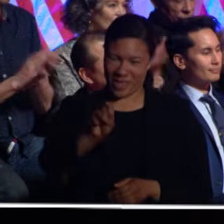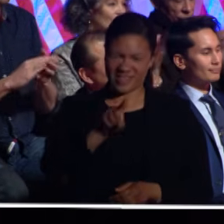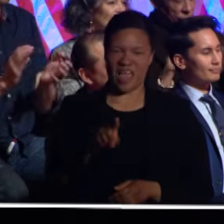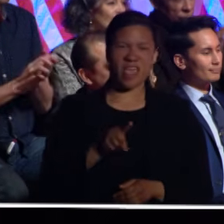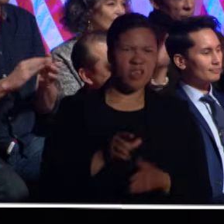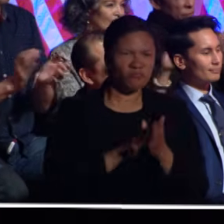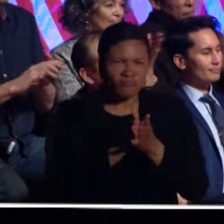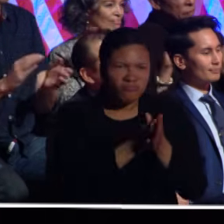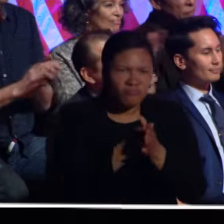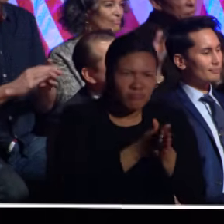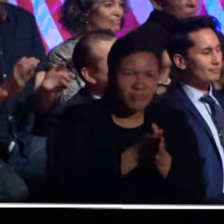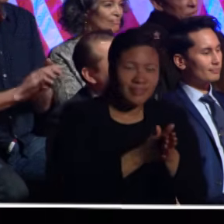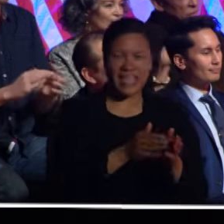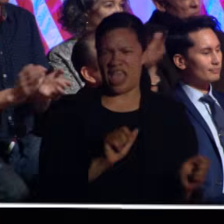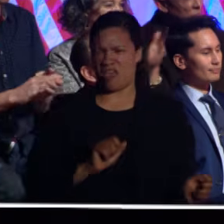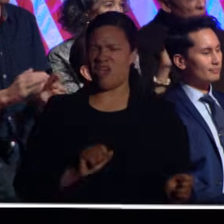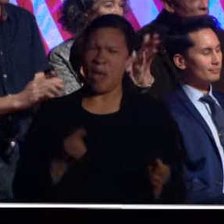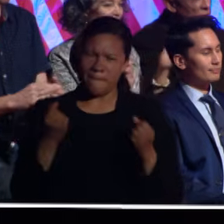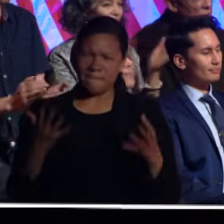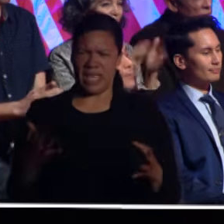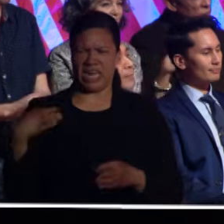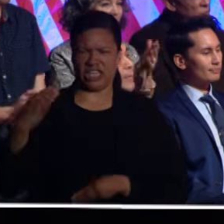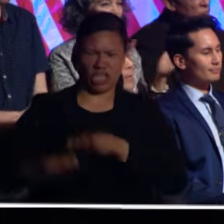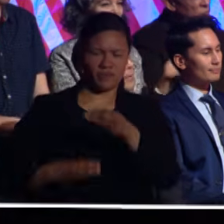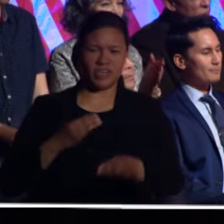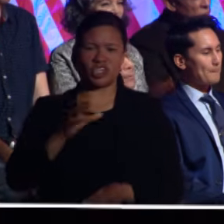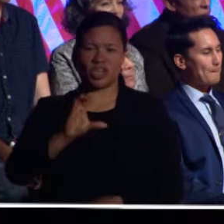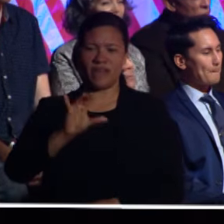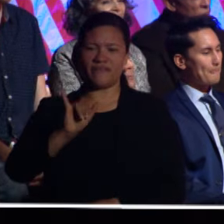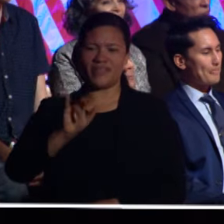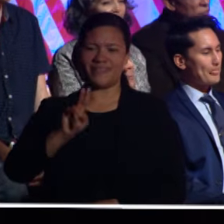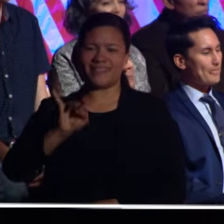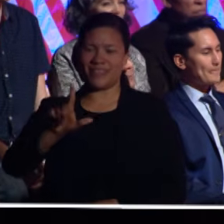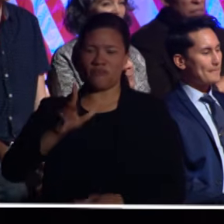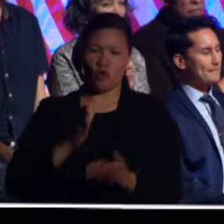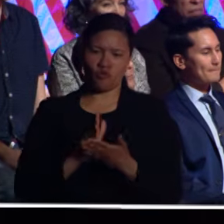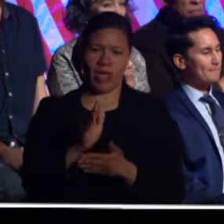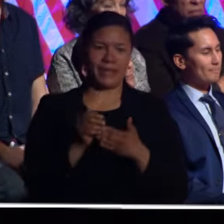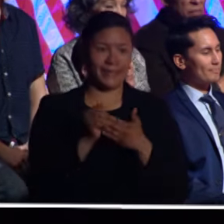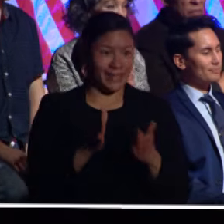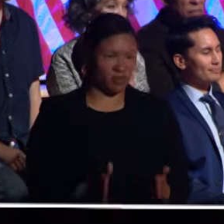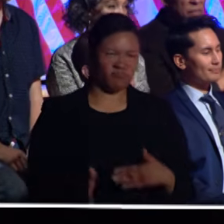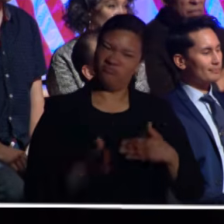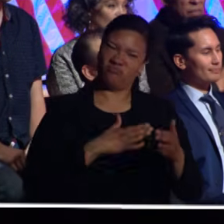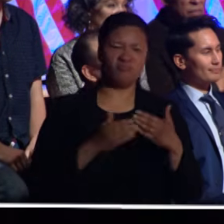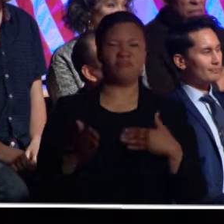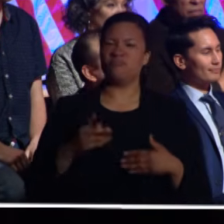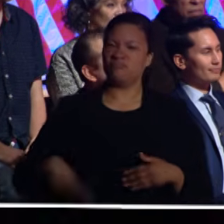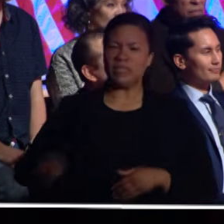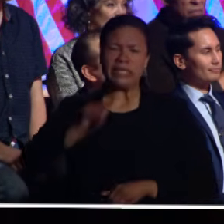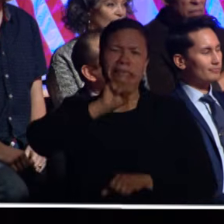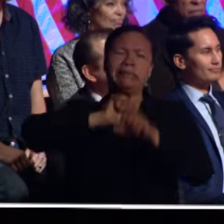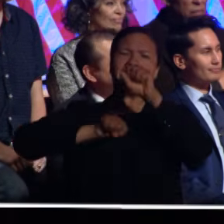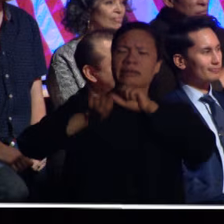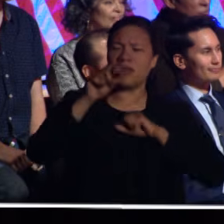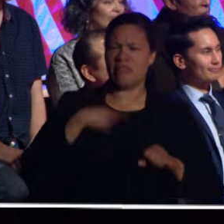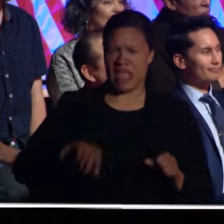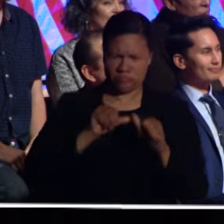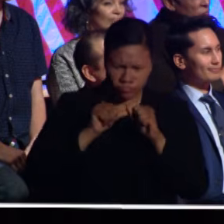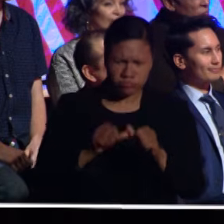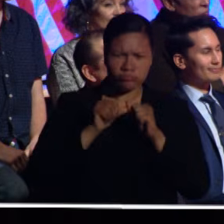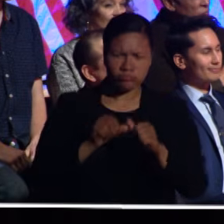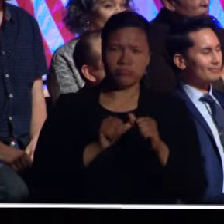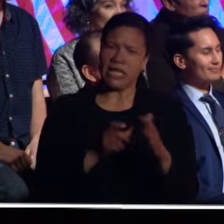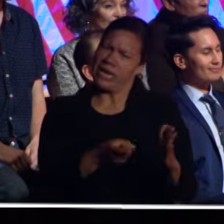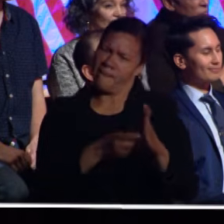civil rights leaders, even in the face of great adversity, to press on, to demand